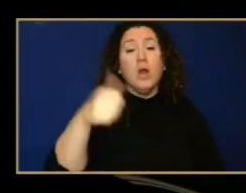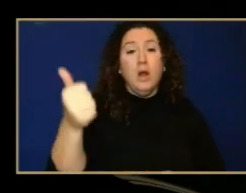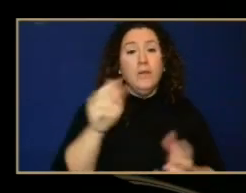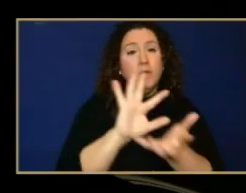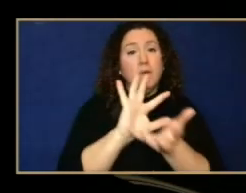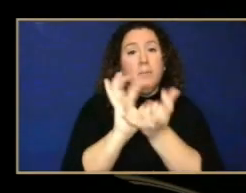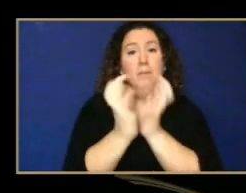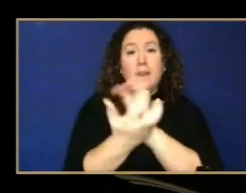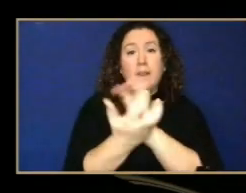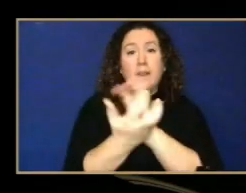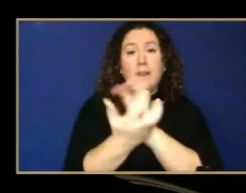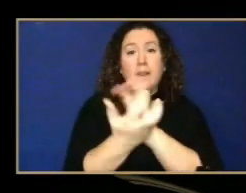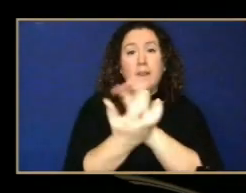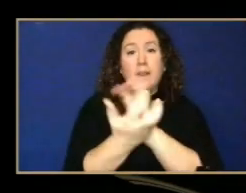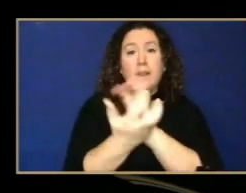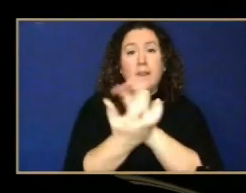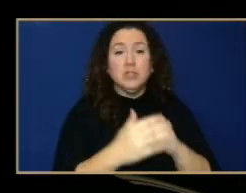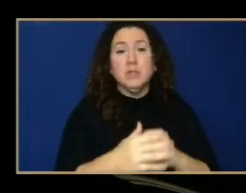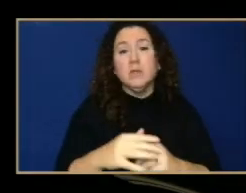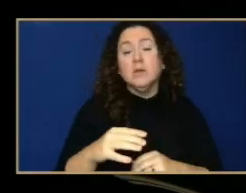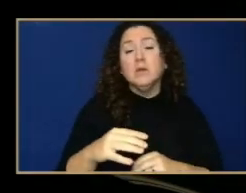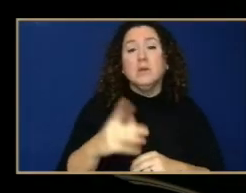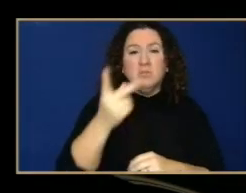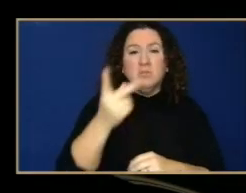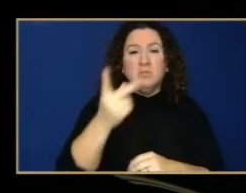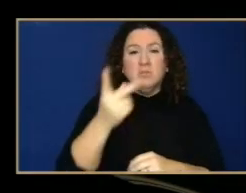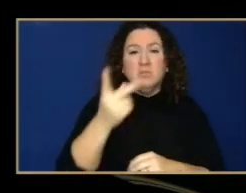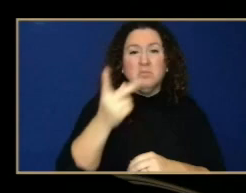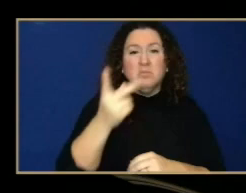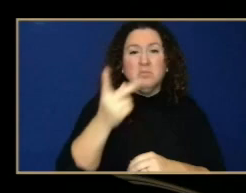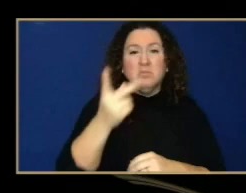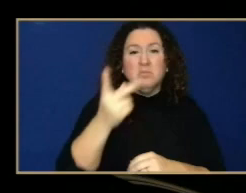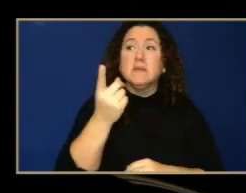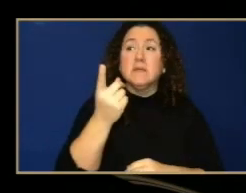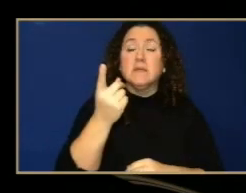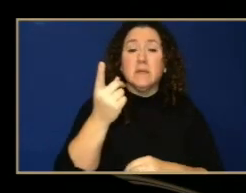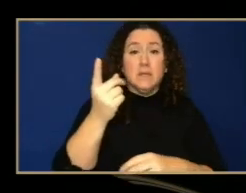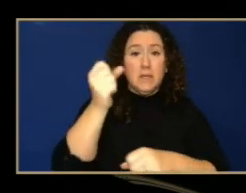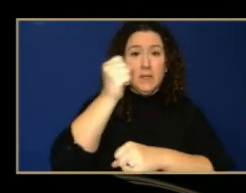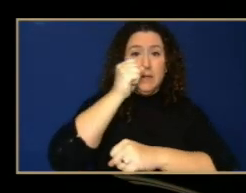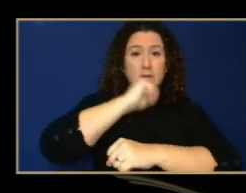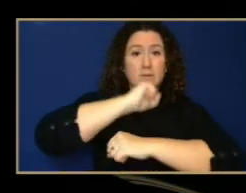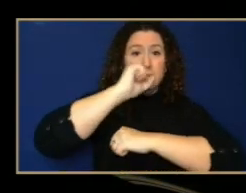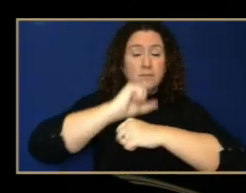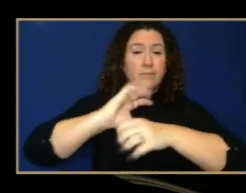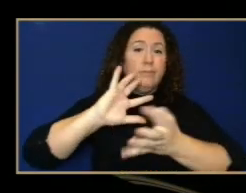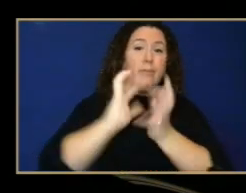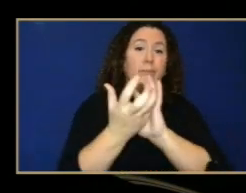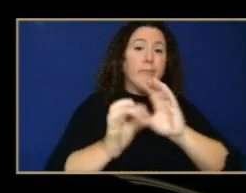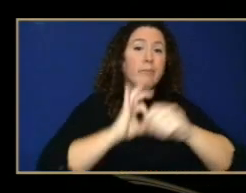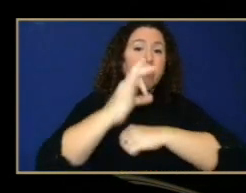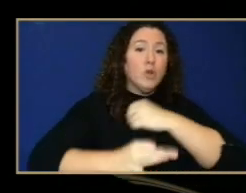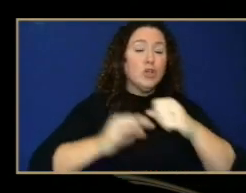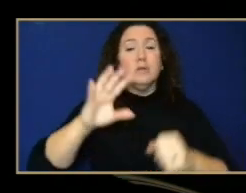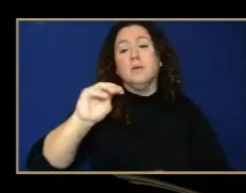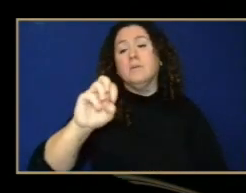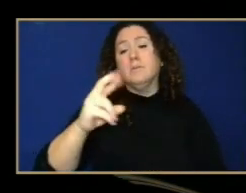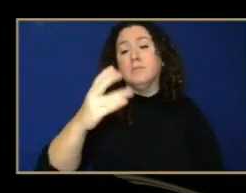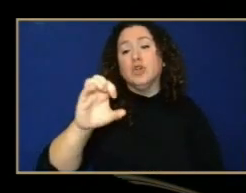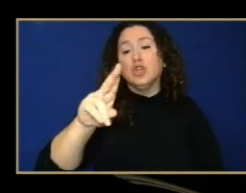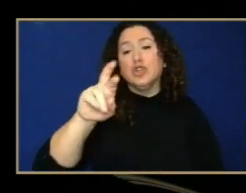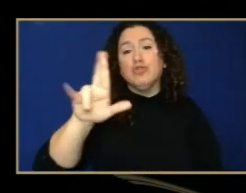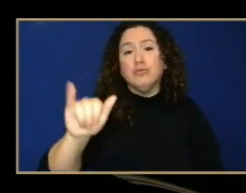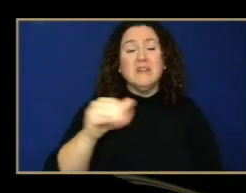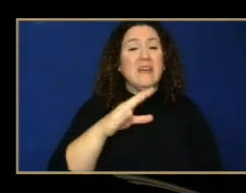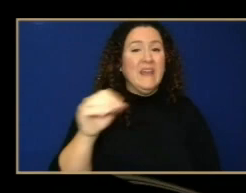faster moving planets, and so sometimes we see they move faster around the Earth, and so they cover more. They have there's more chances